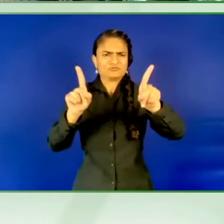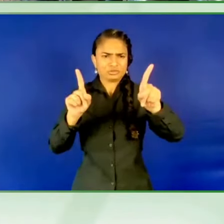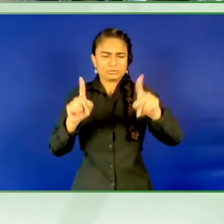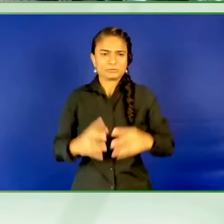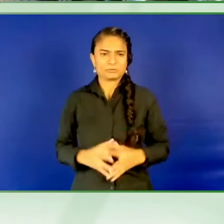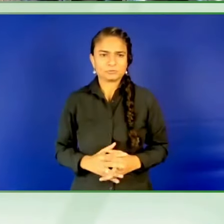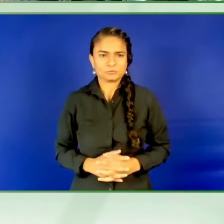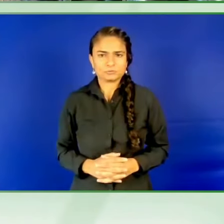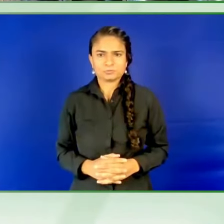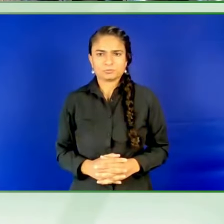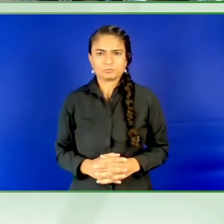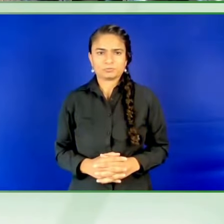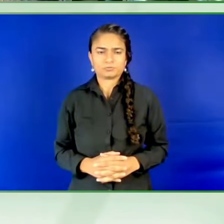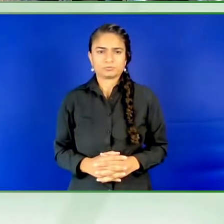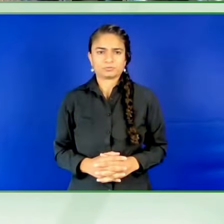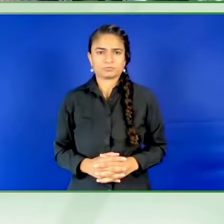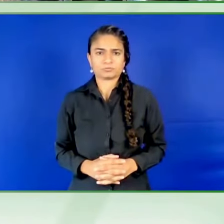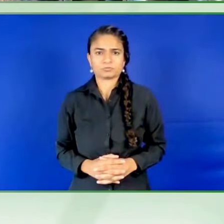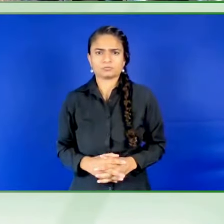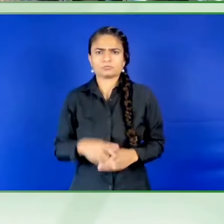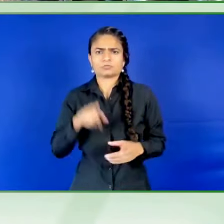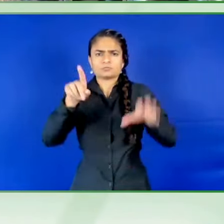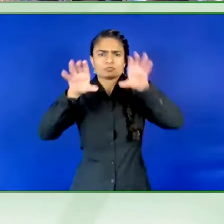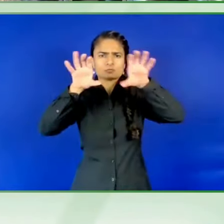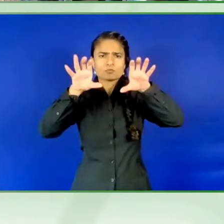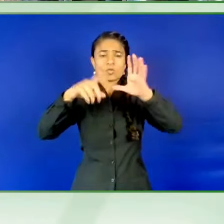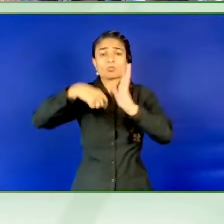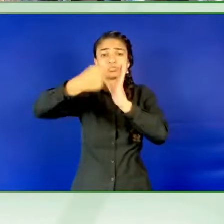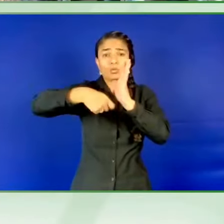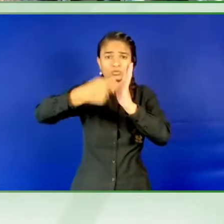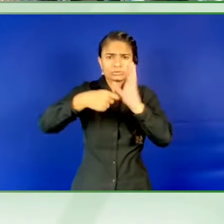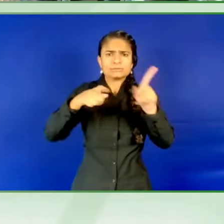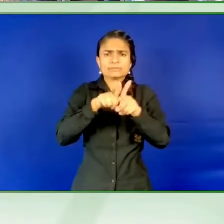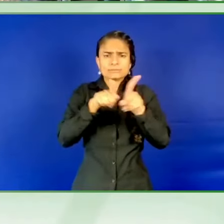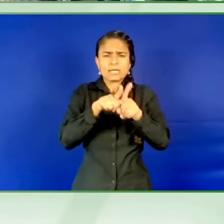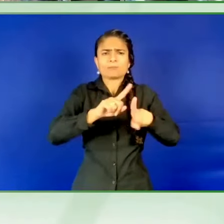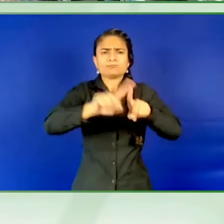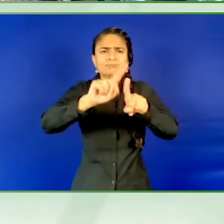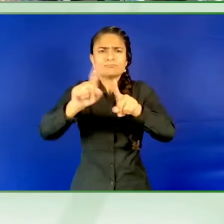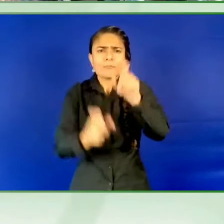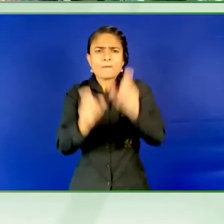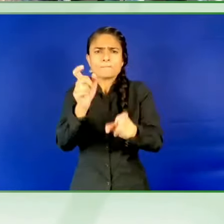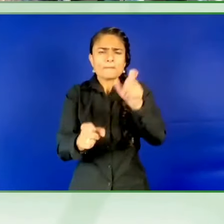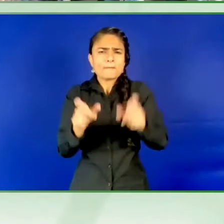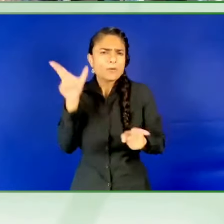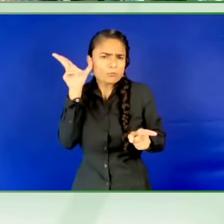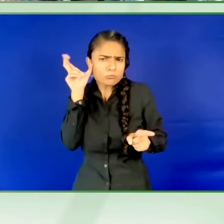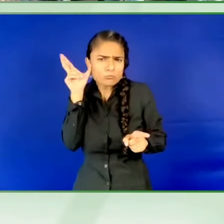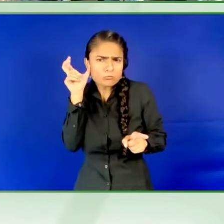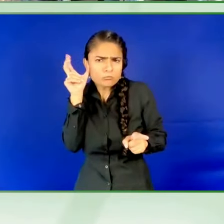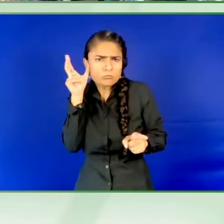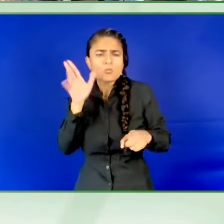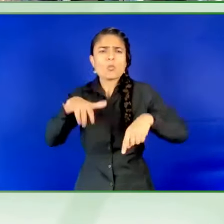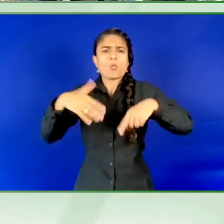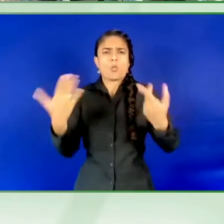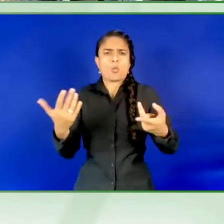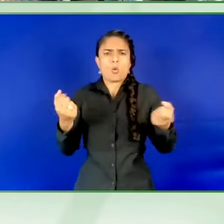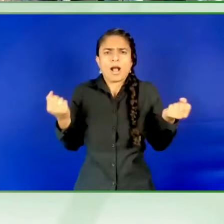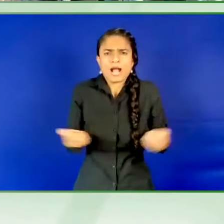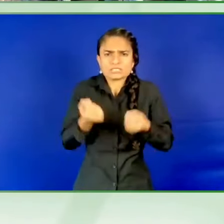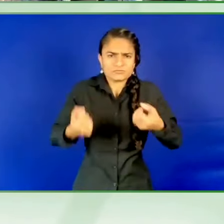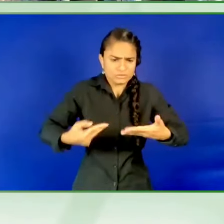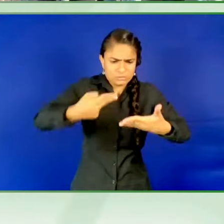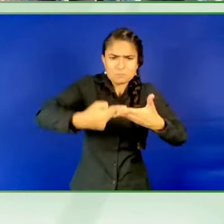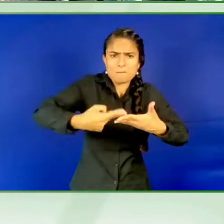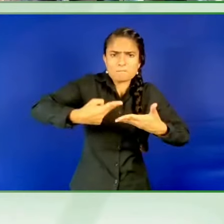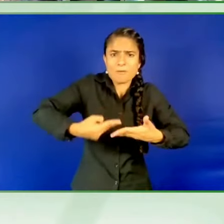Portuguese. For an English version, we recommend to visit the Tactile Universe project, who inspired me for this project after meeting